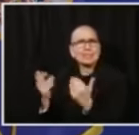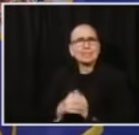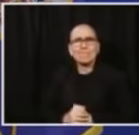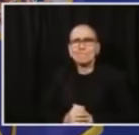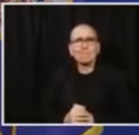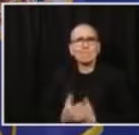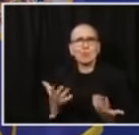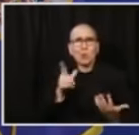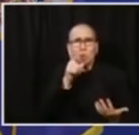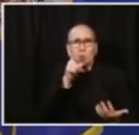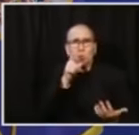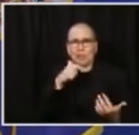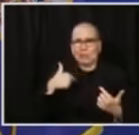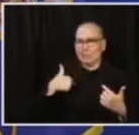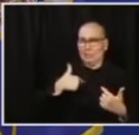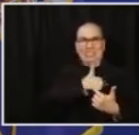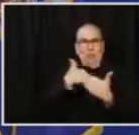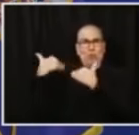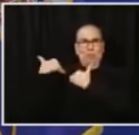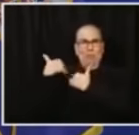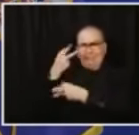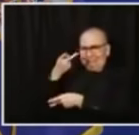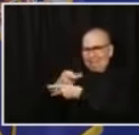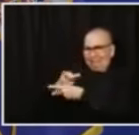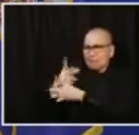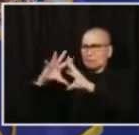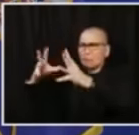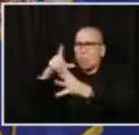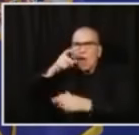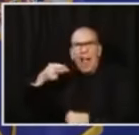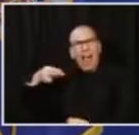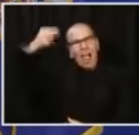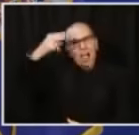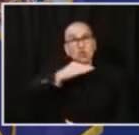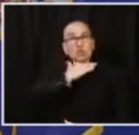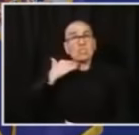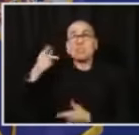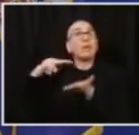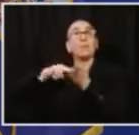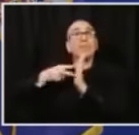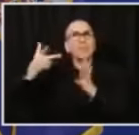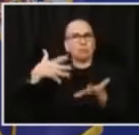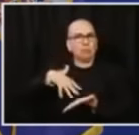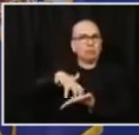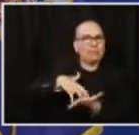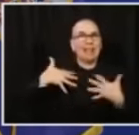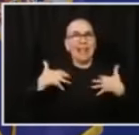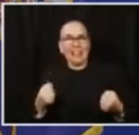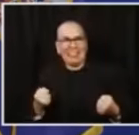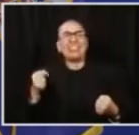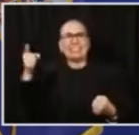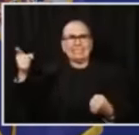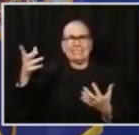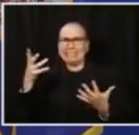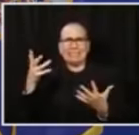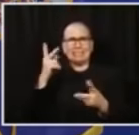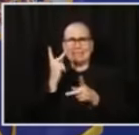who need care, that will be the biggest bang for the buck, so to speak, for those early relatively few